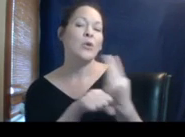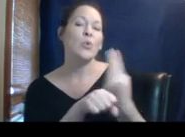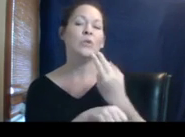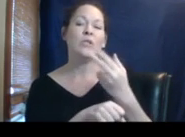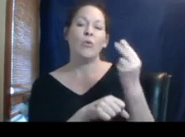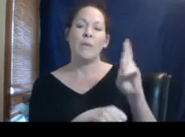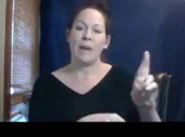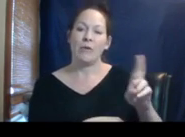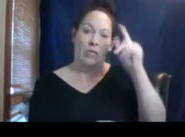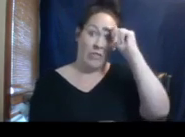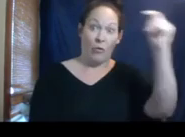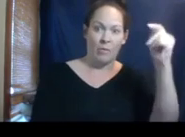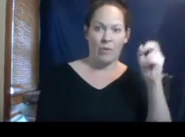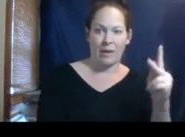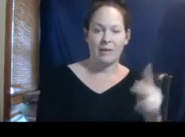say